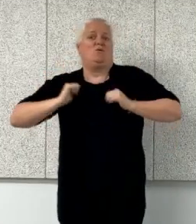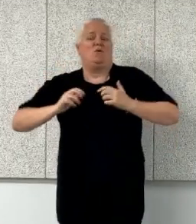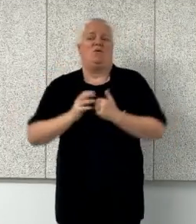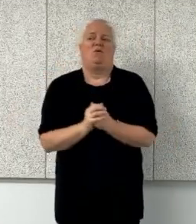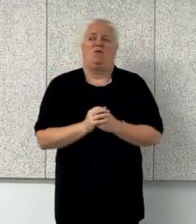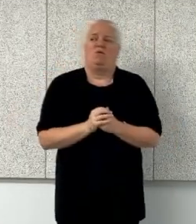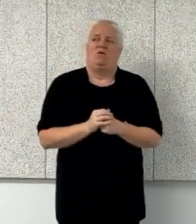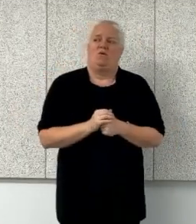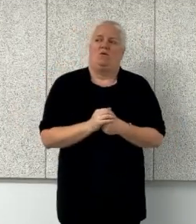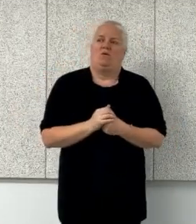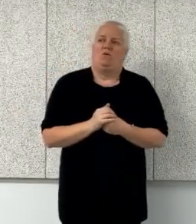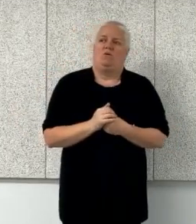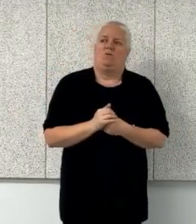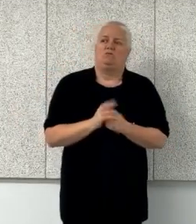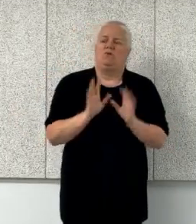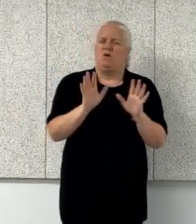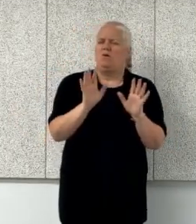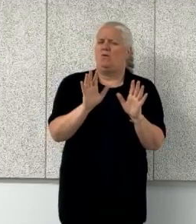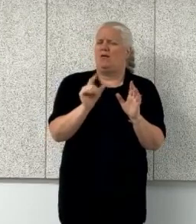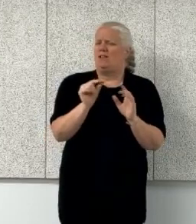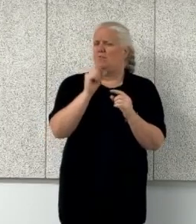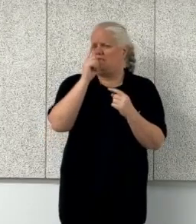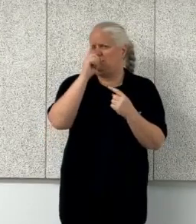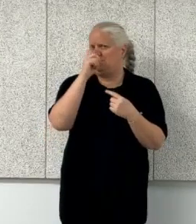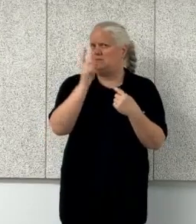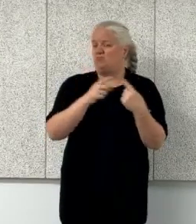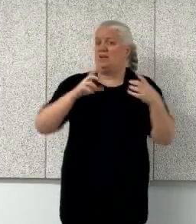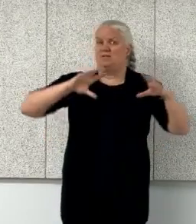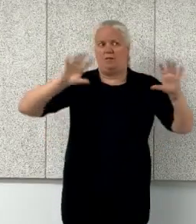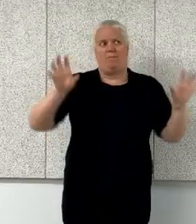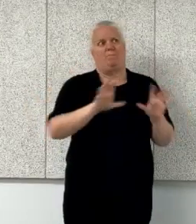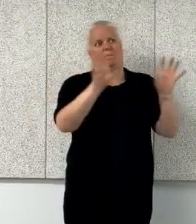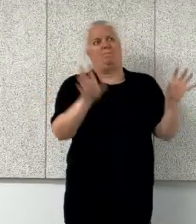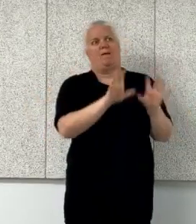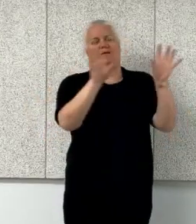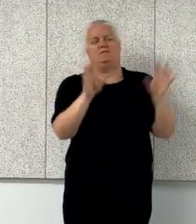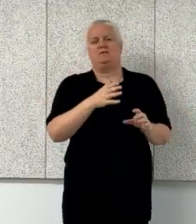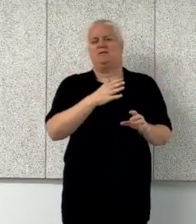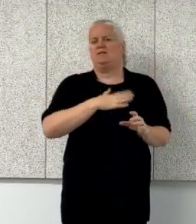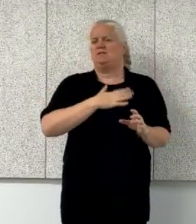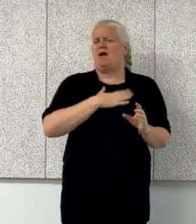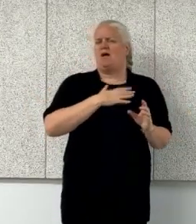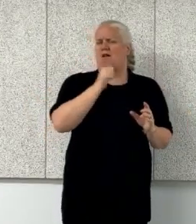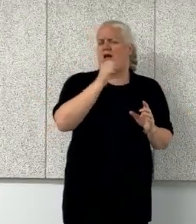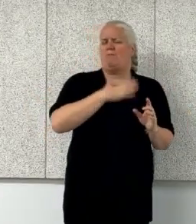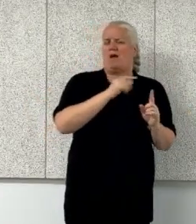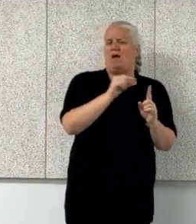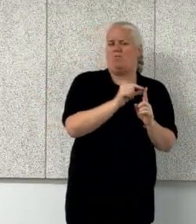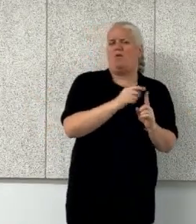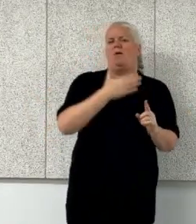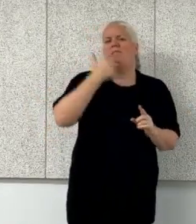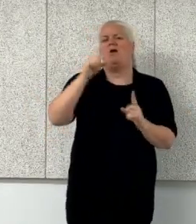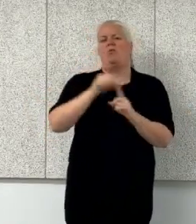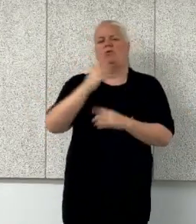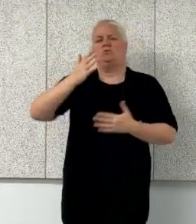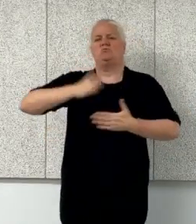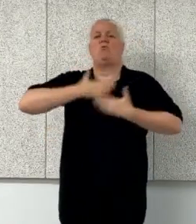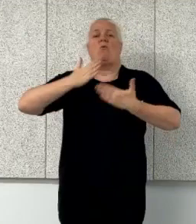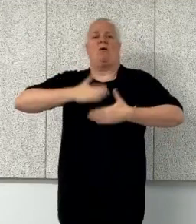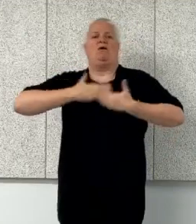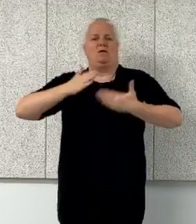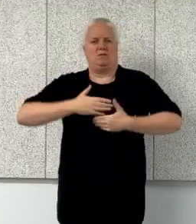slight, not issue, but I would sort of say like spectacle is maybe not how I'd frame it, but I would frame it around joy, around the things that people are like flocking to right